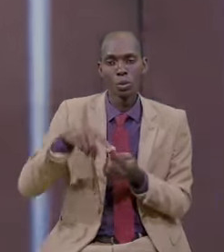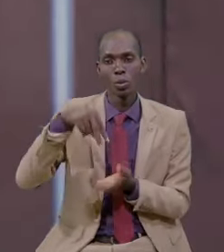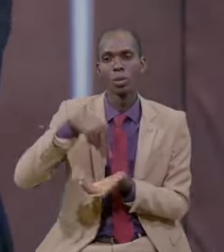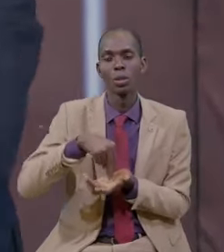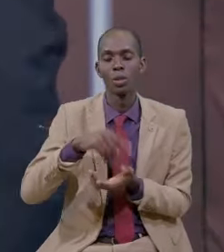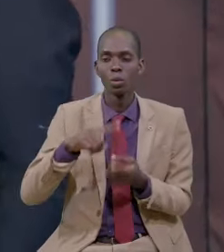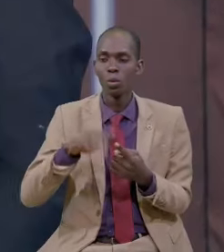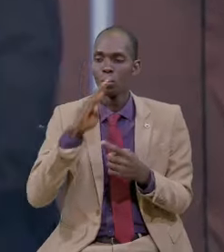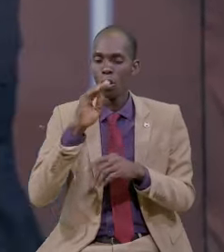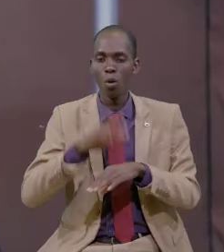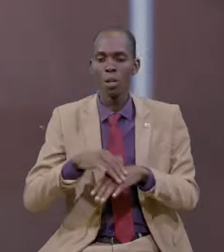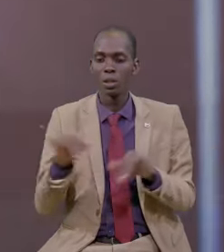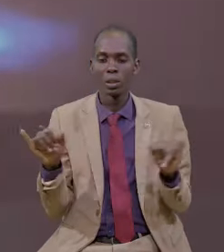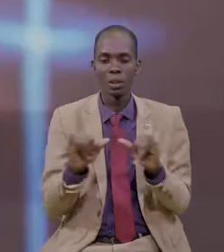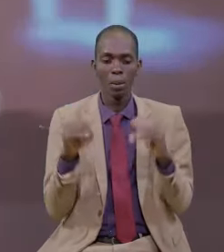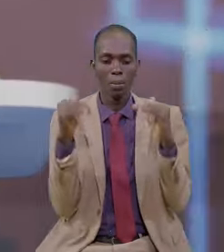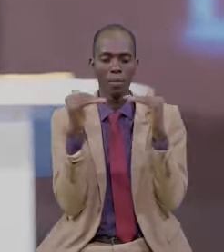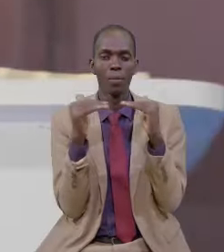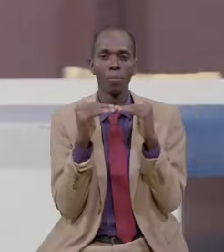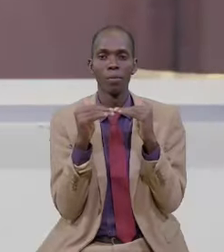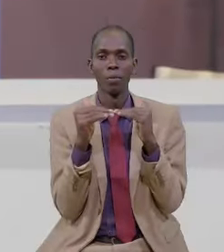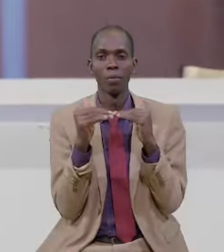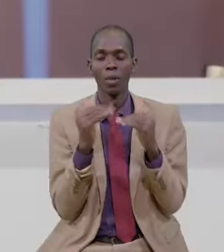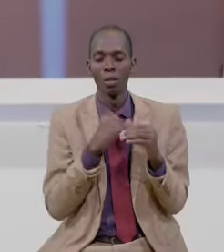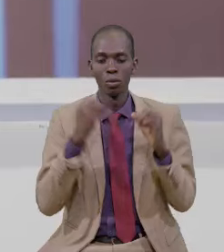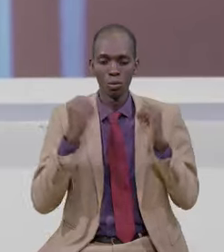level as the strong, and we are one.